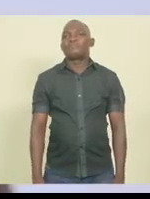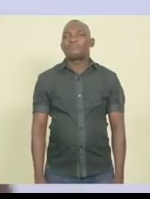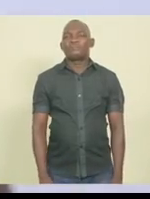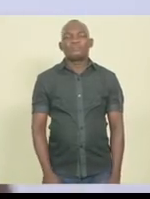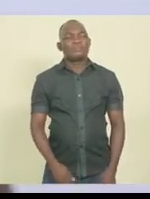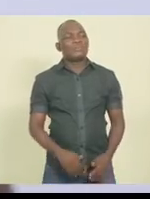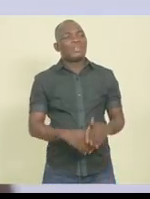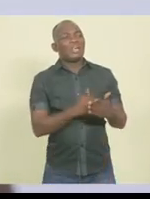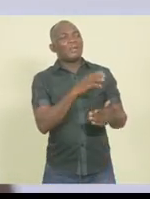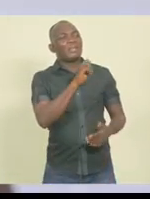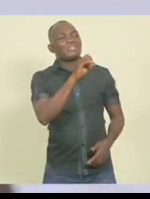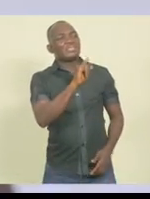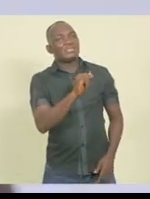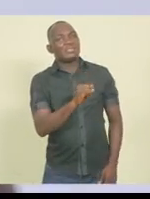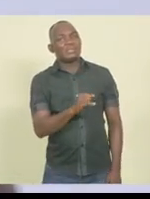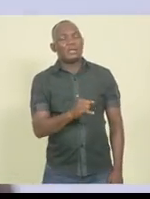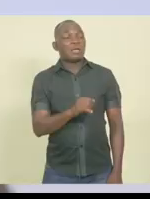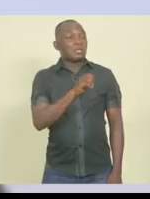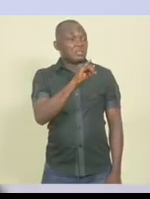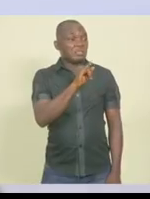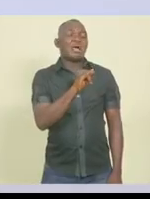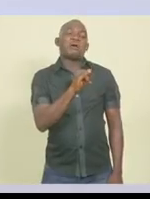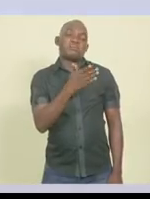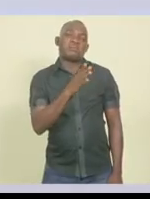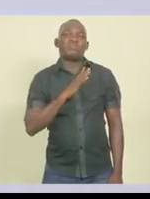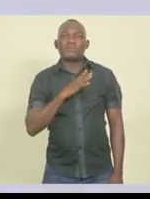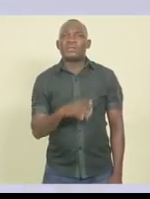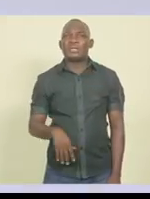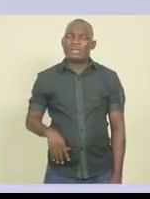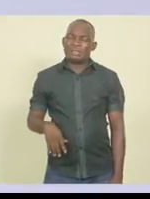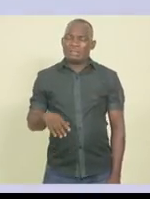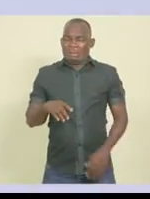How's Izzy? Oh, she's fine.